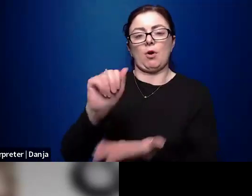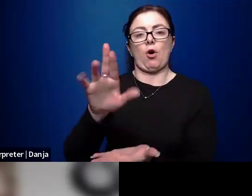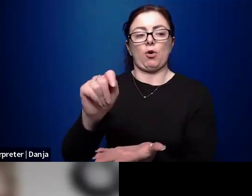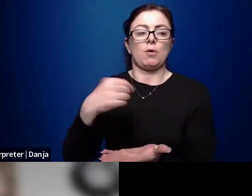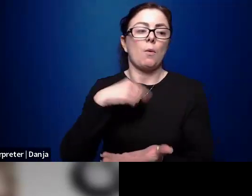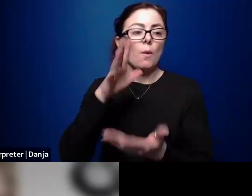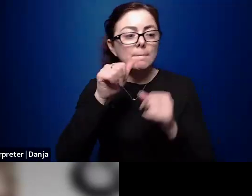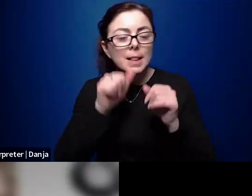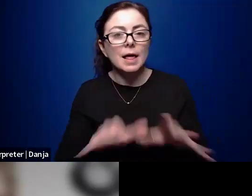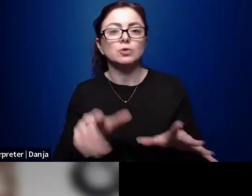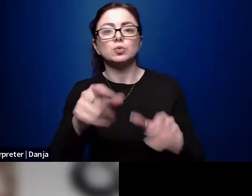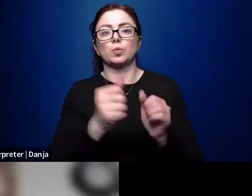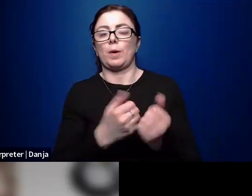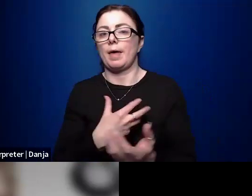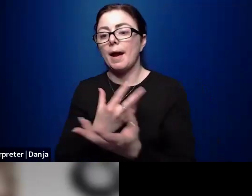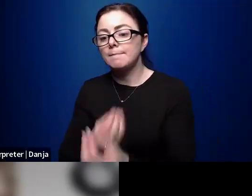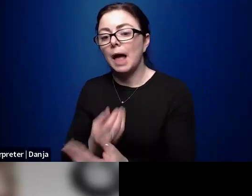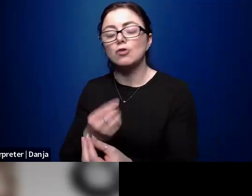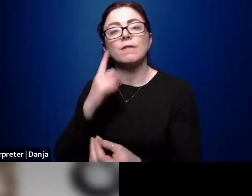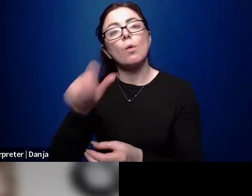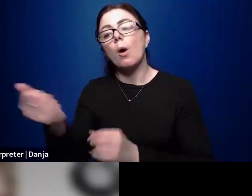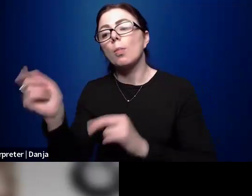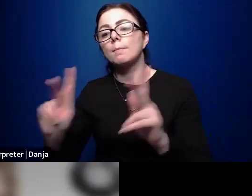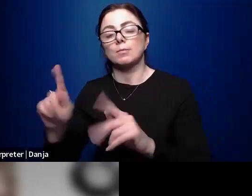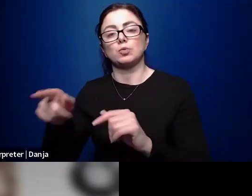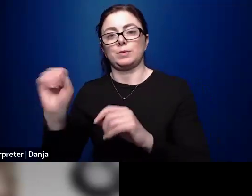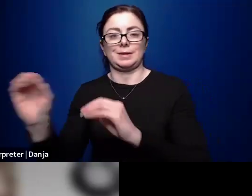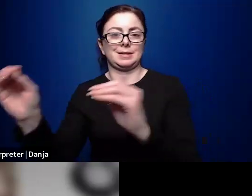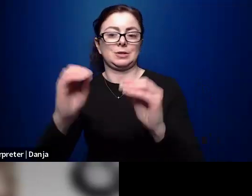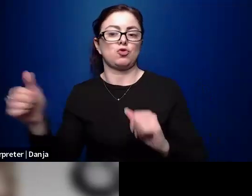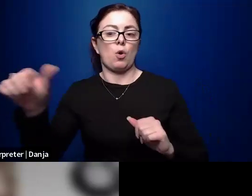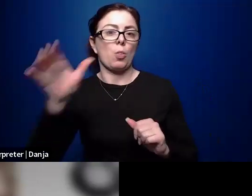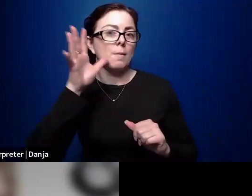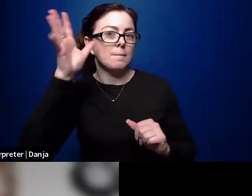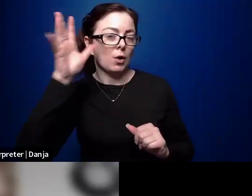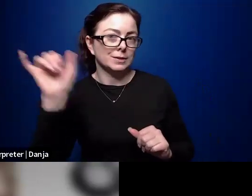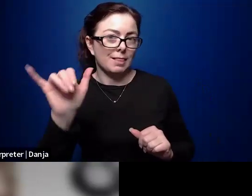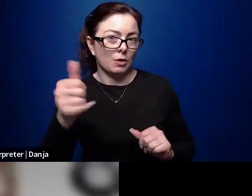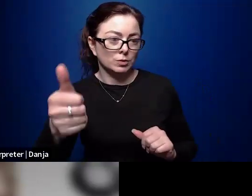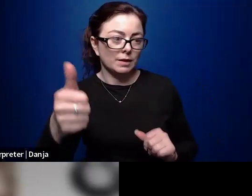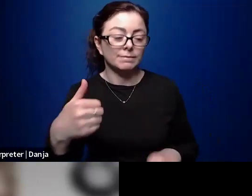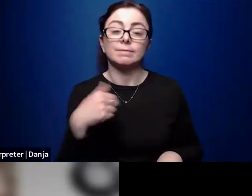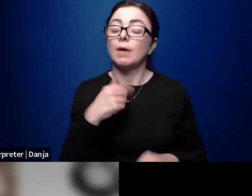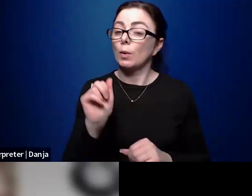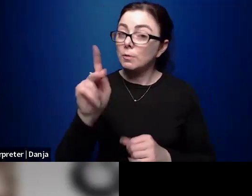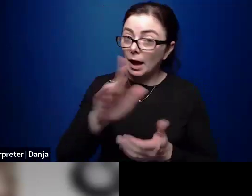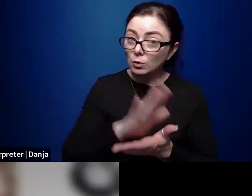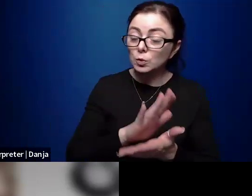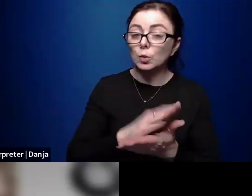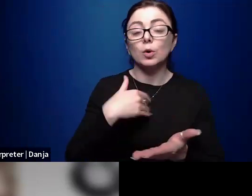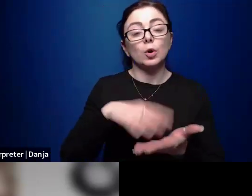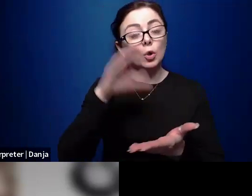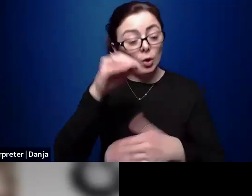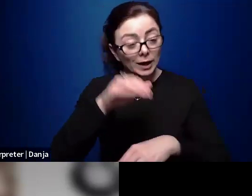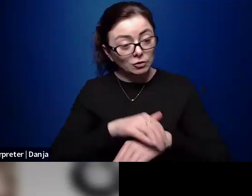teach other parents like you. I went to school, learned English, finished my GED, graduate